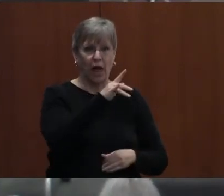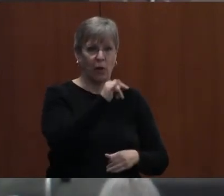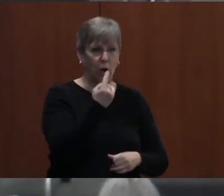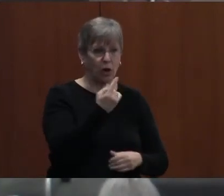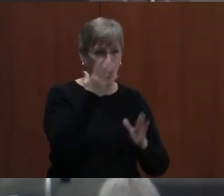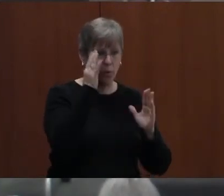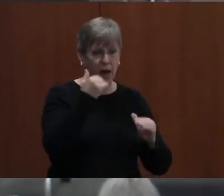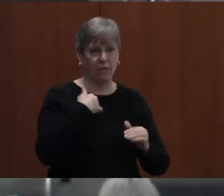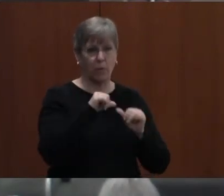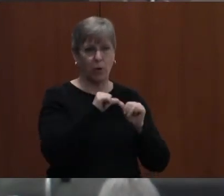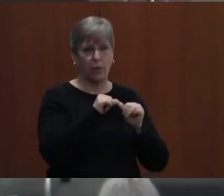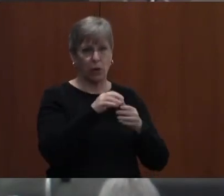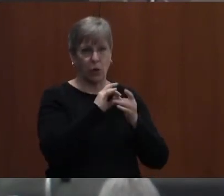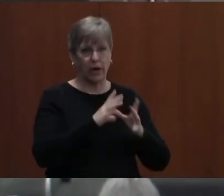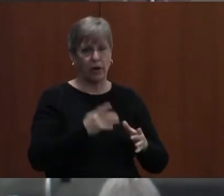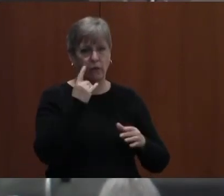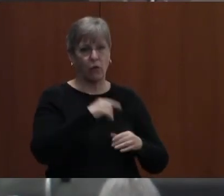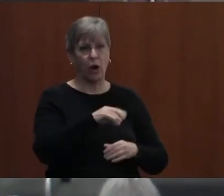for our blueprint efforts.